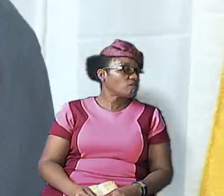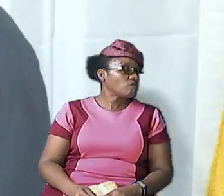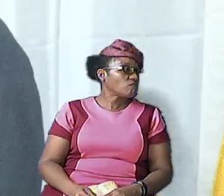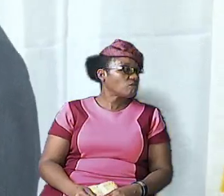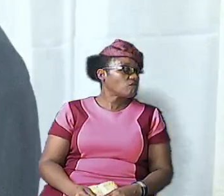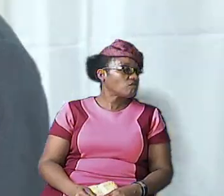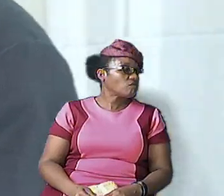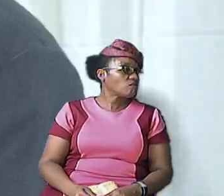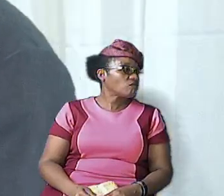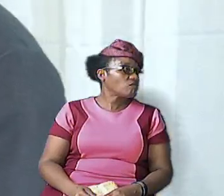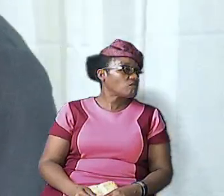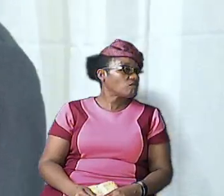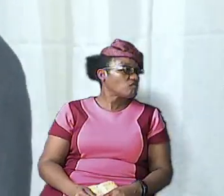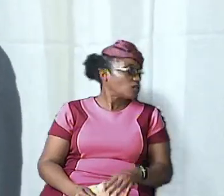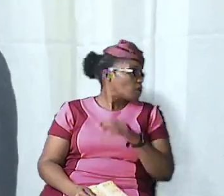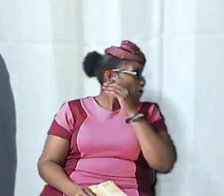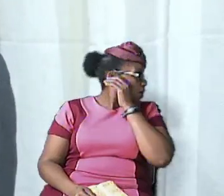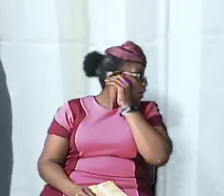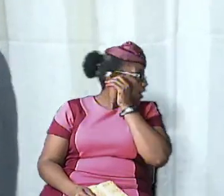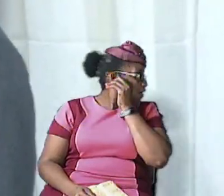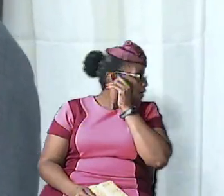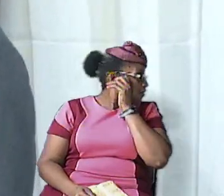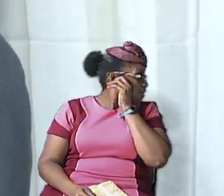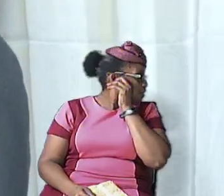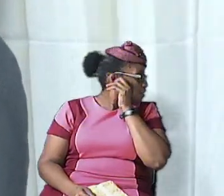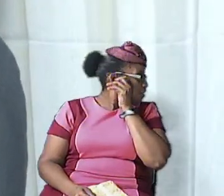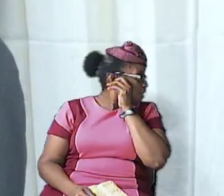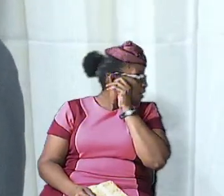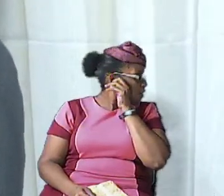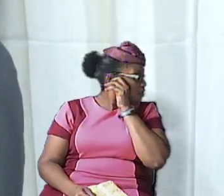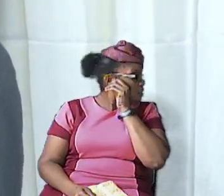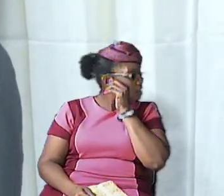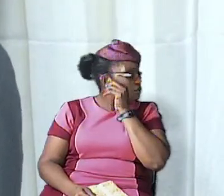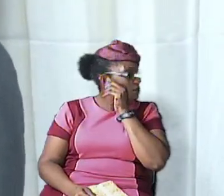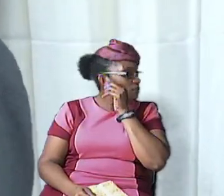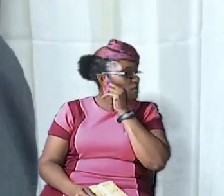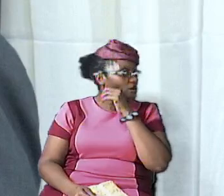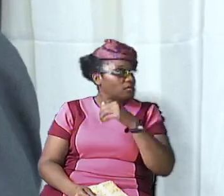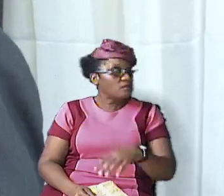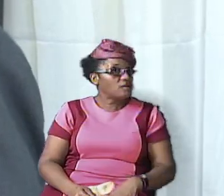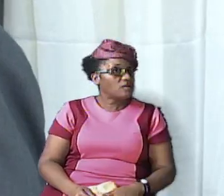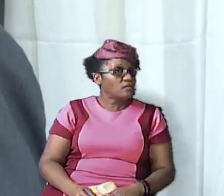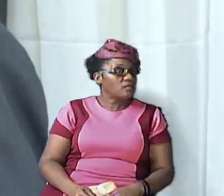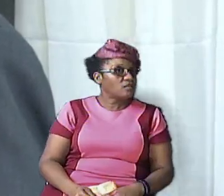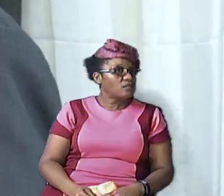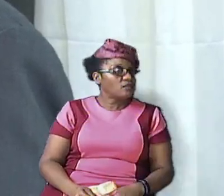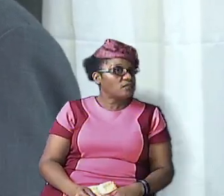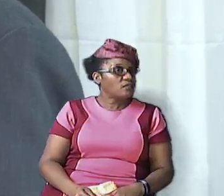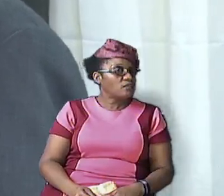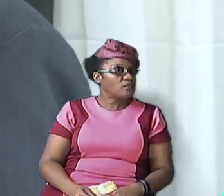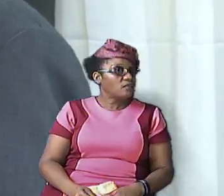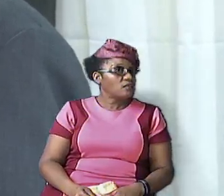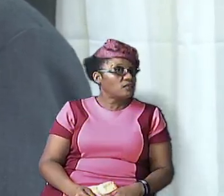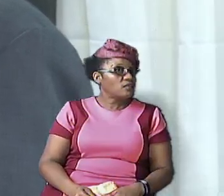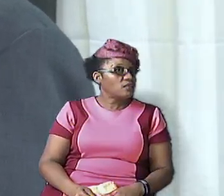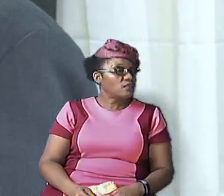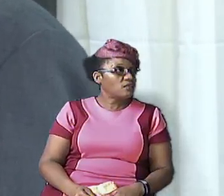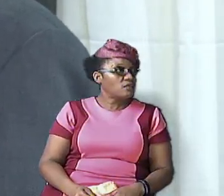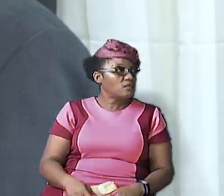Praise God. Praise God. And I hope I haven't mixed it up, you know. Amen. From the Emmanuel Apostolic Church in